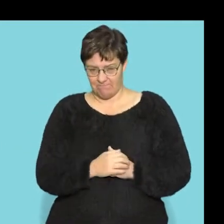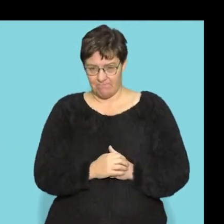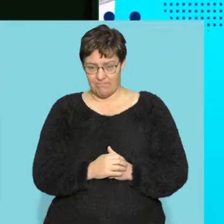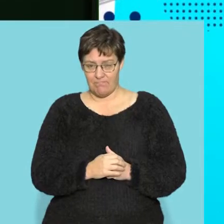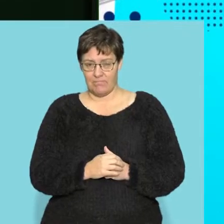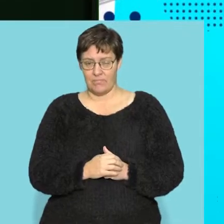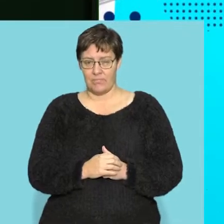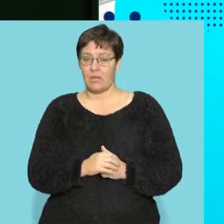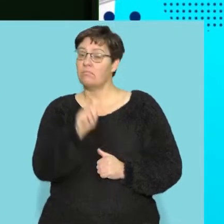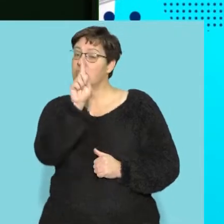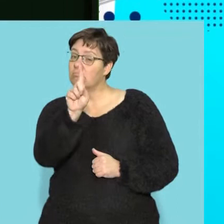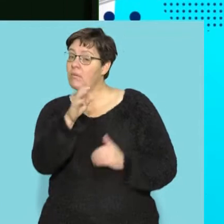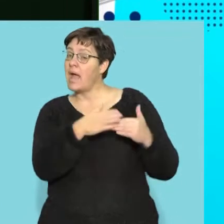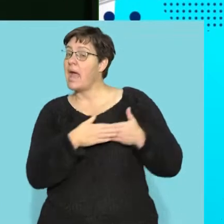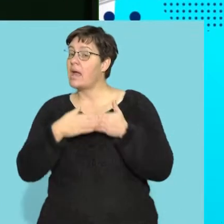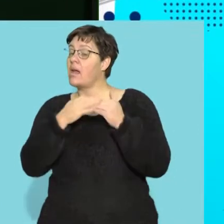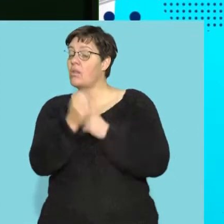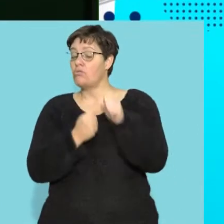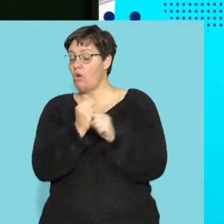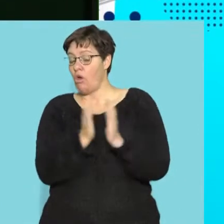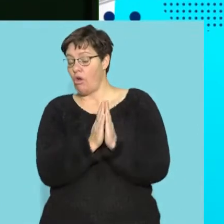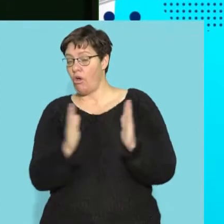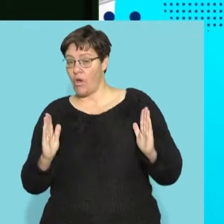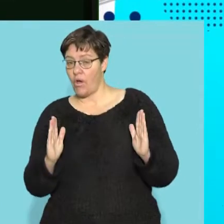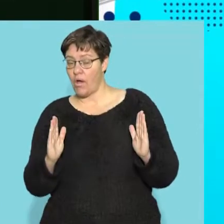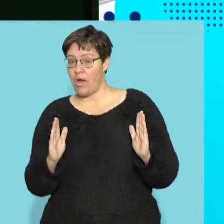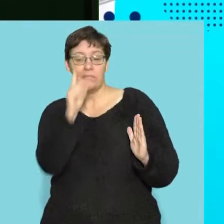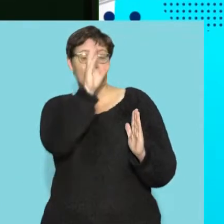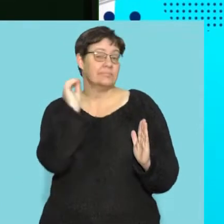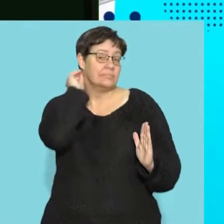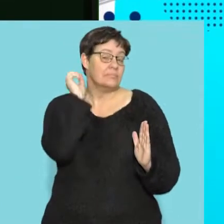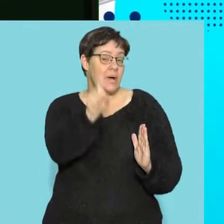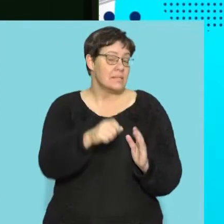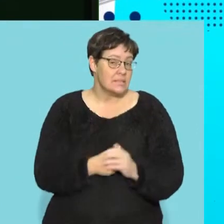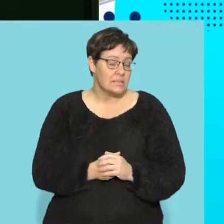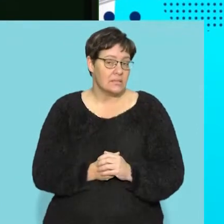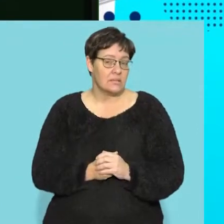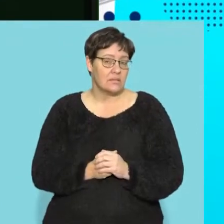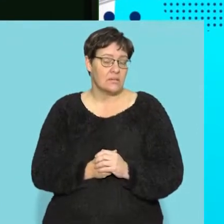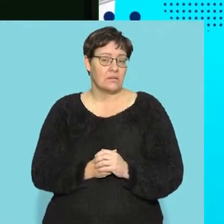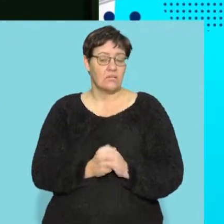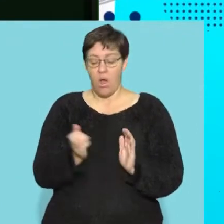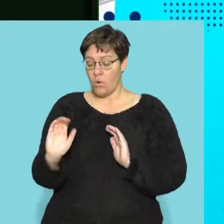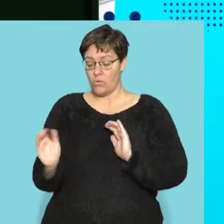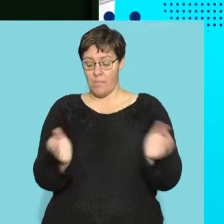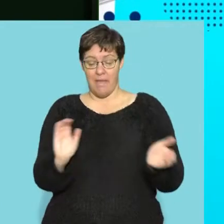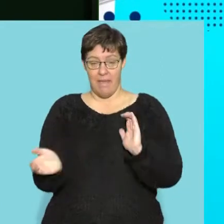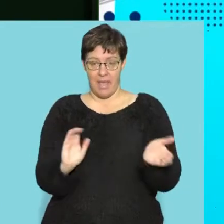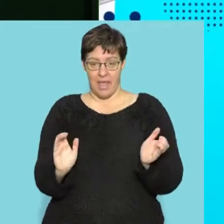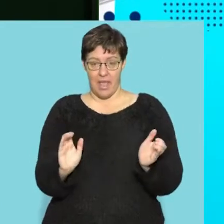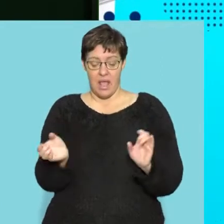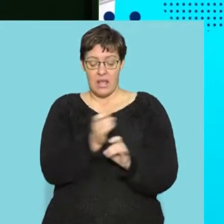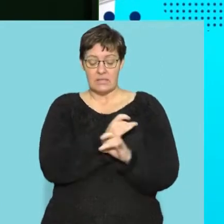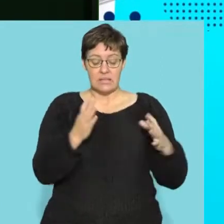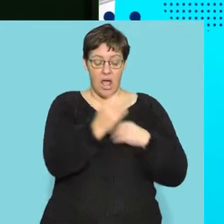180,000 Rand. Now, be careful about this here. What must you take into consideration? When you're making your comparison with the beginning